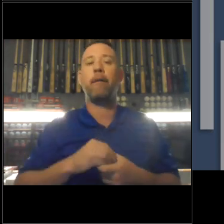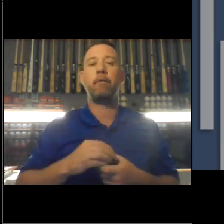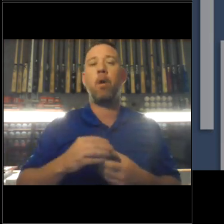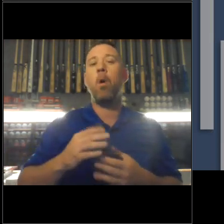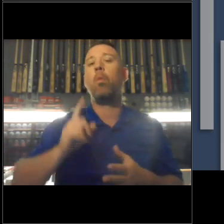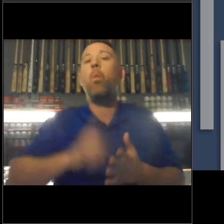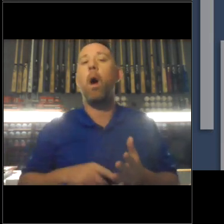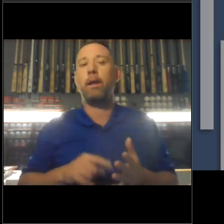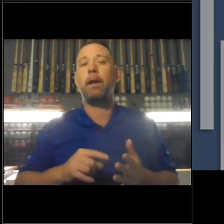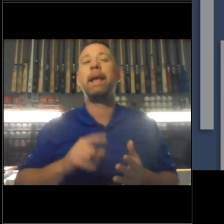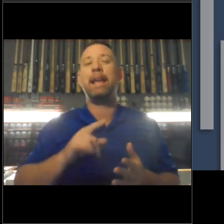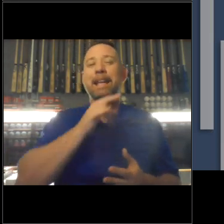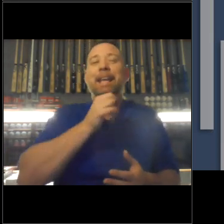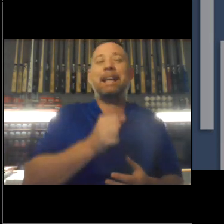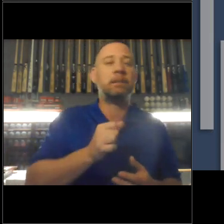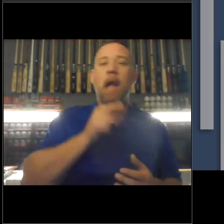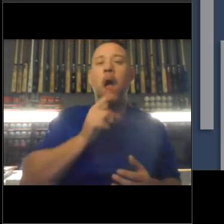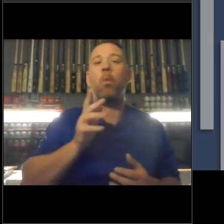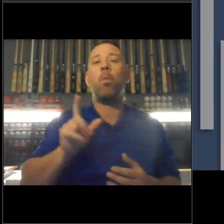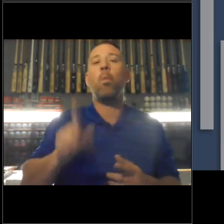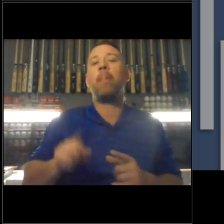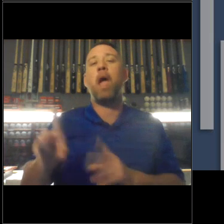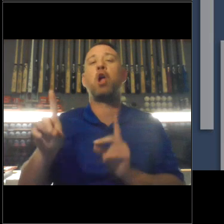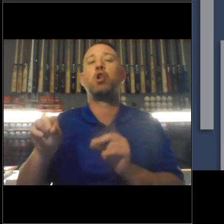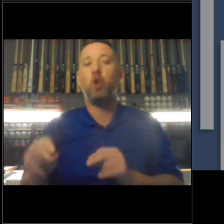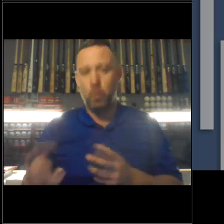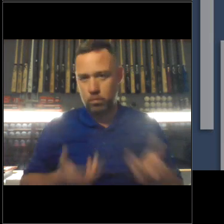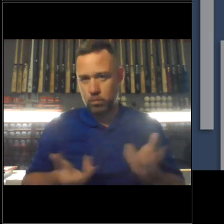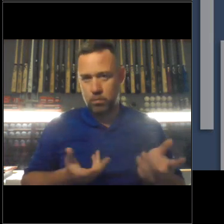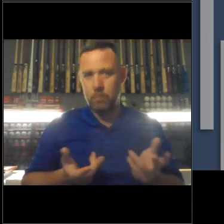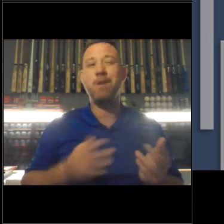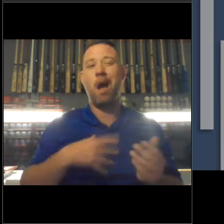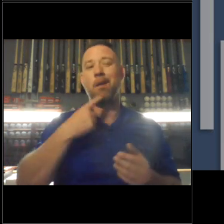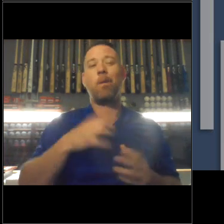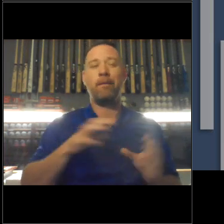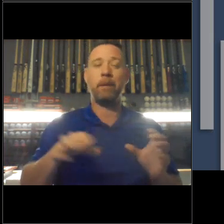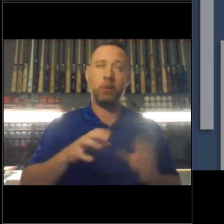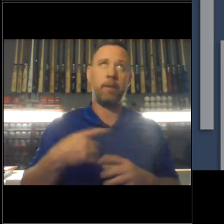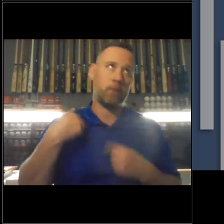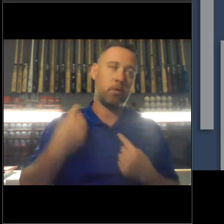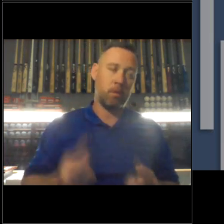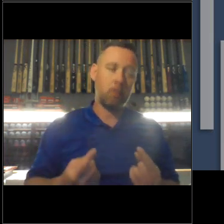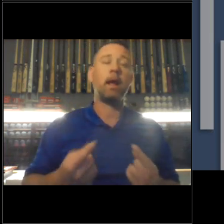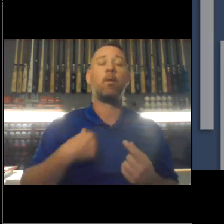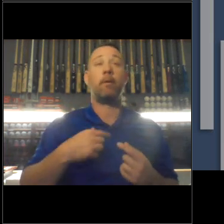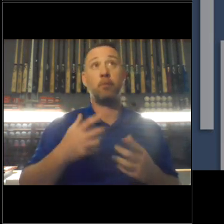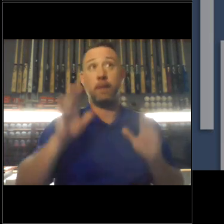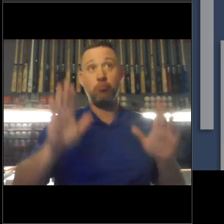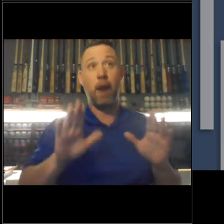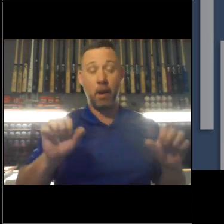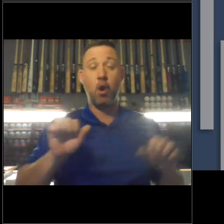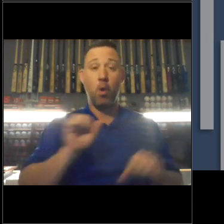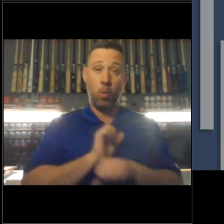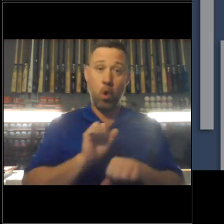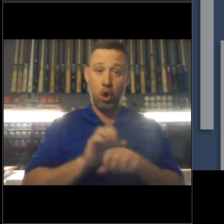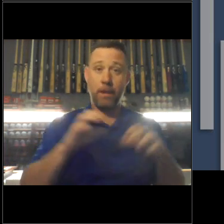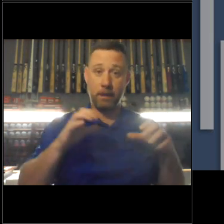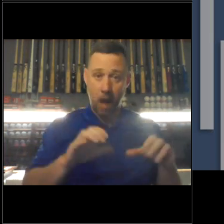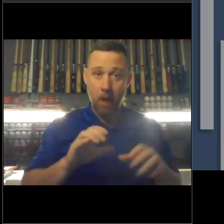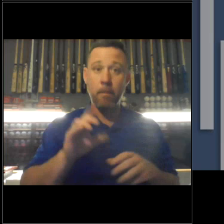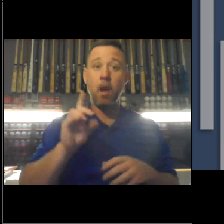streets is? And so I know we've been at this for quite some time, and there's been great work being done. But do